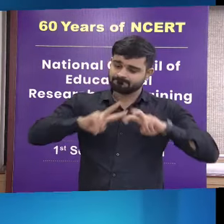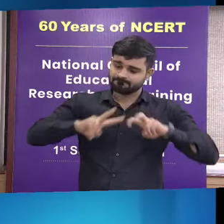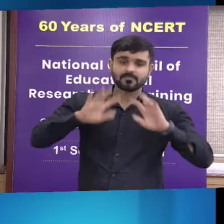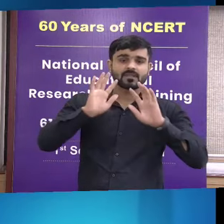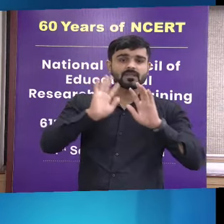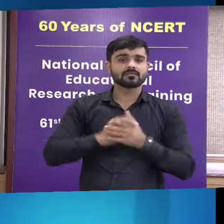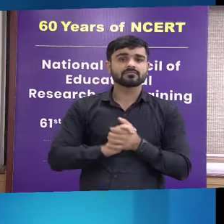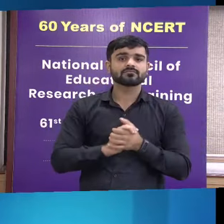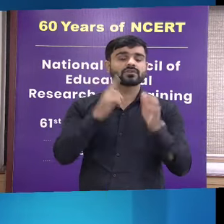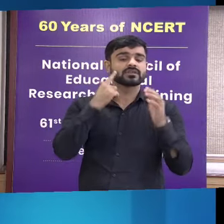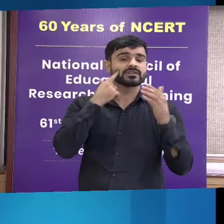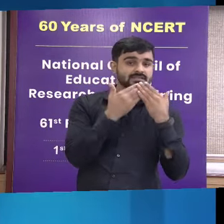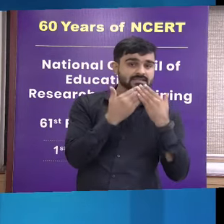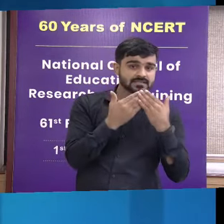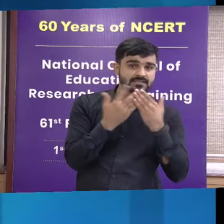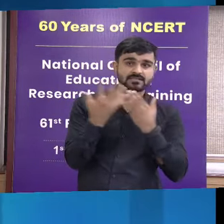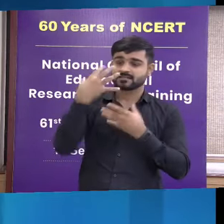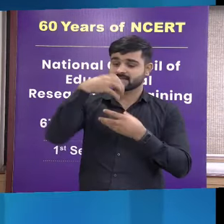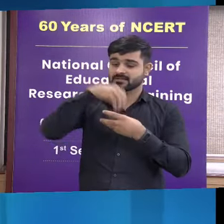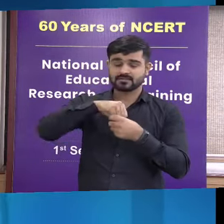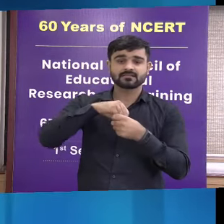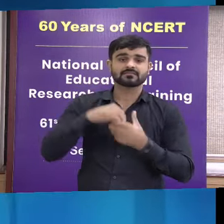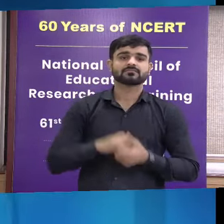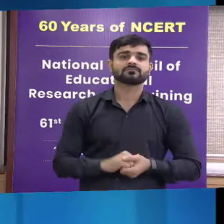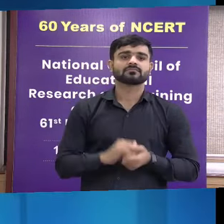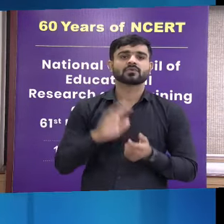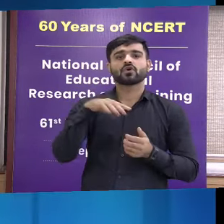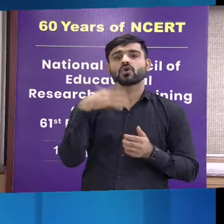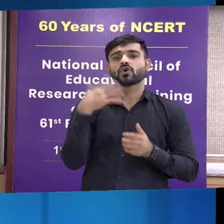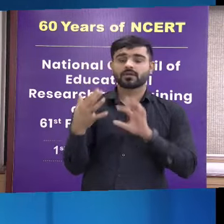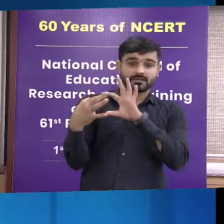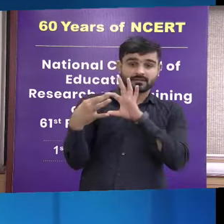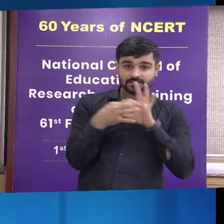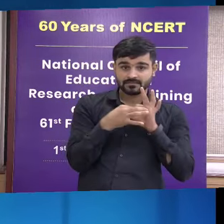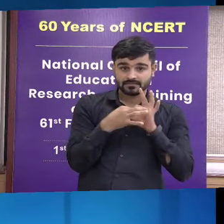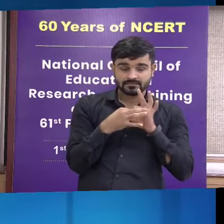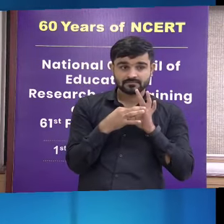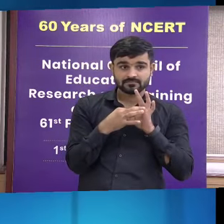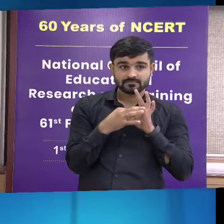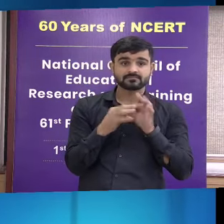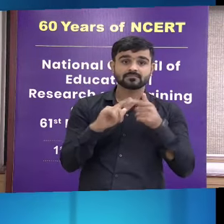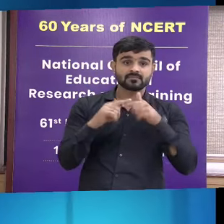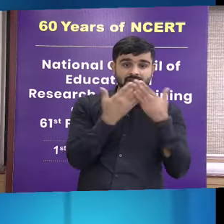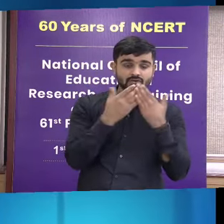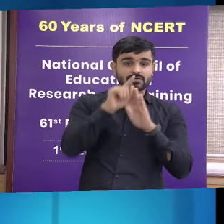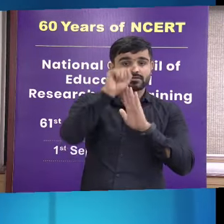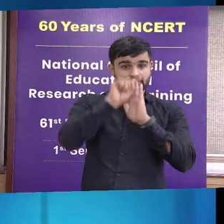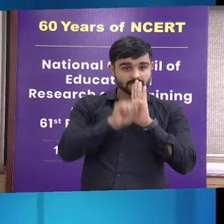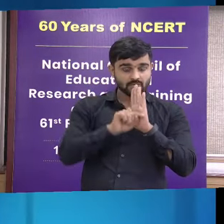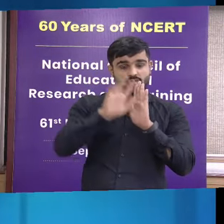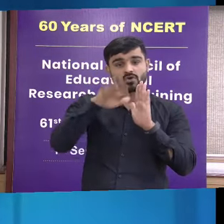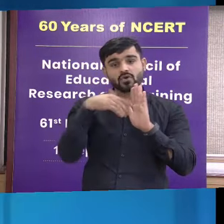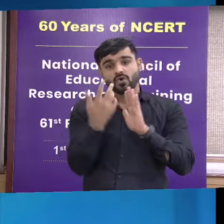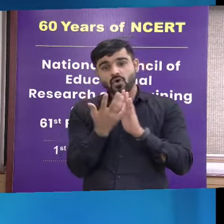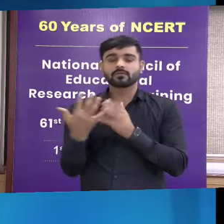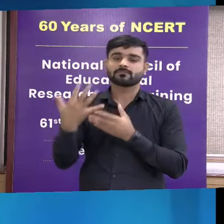an institution to involve and enact the educational policies of the